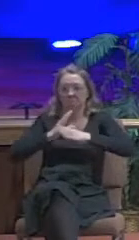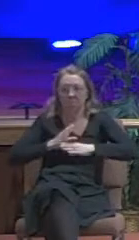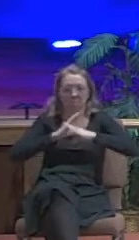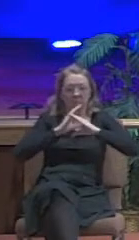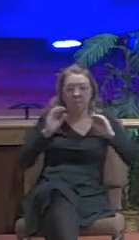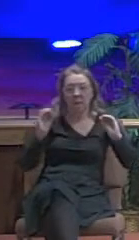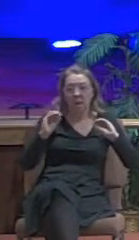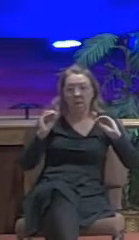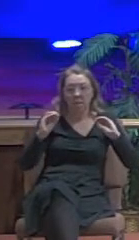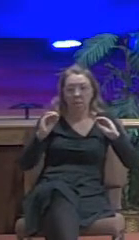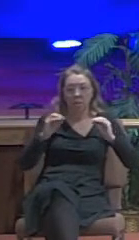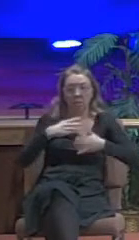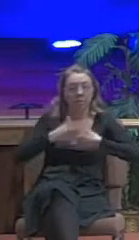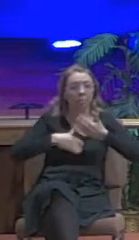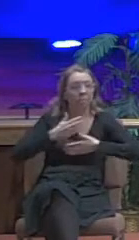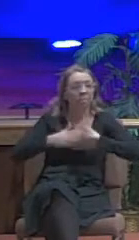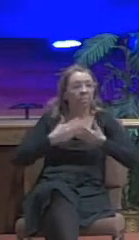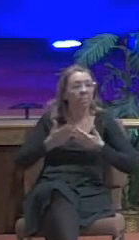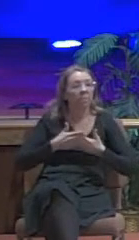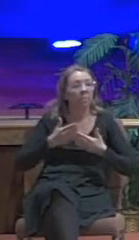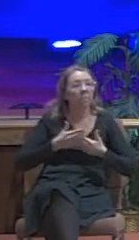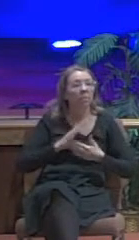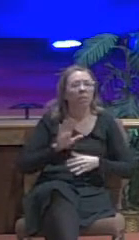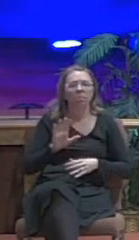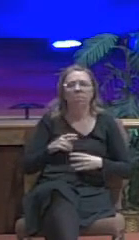it might cause you to pause to say,